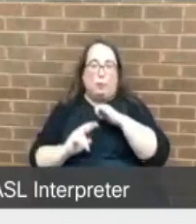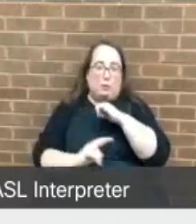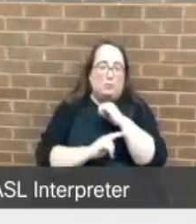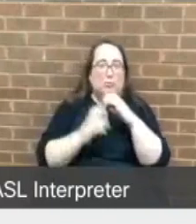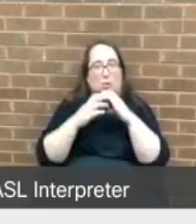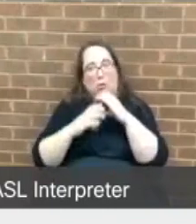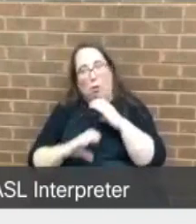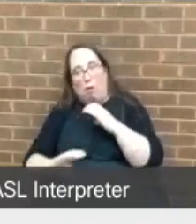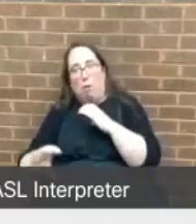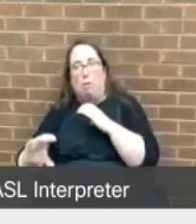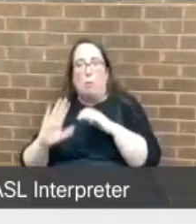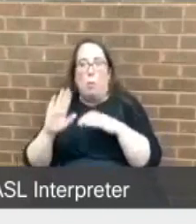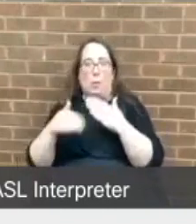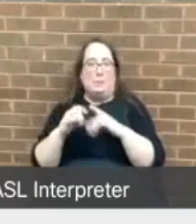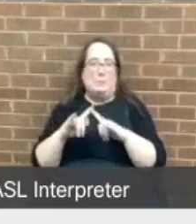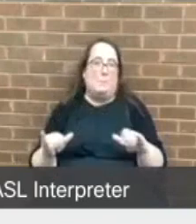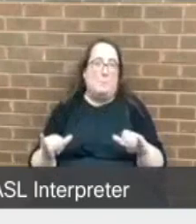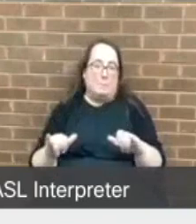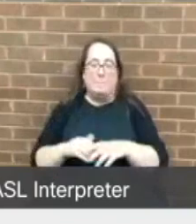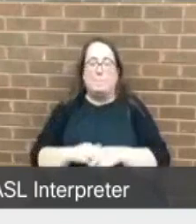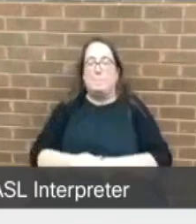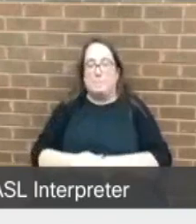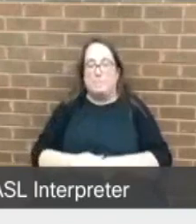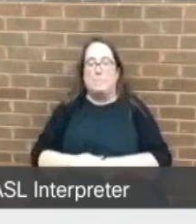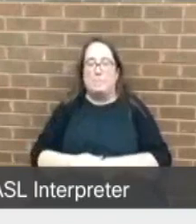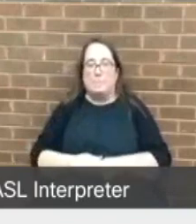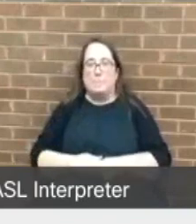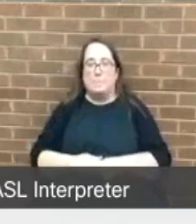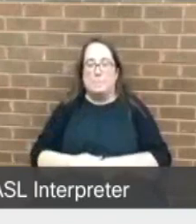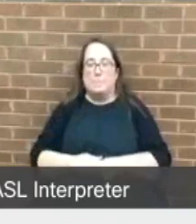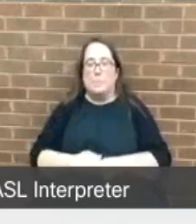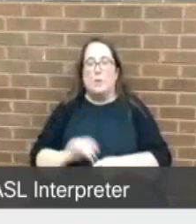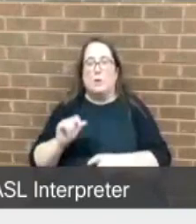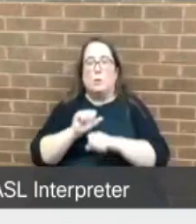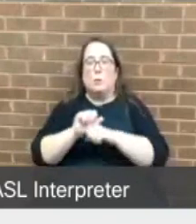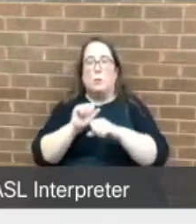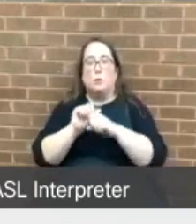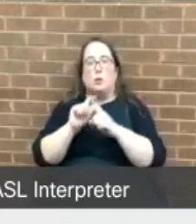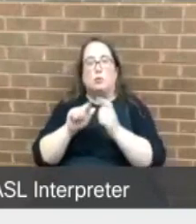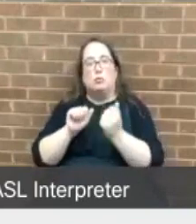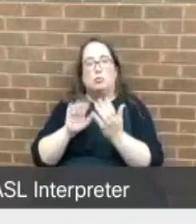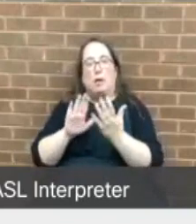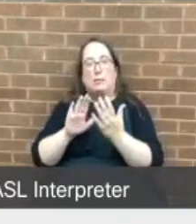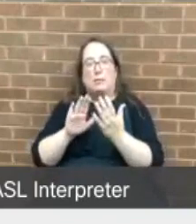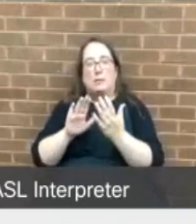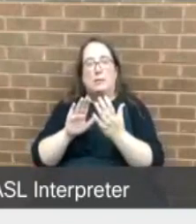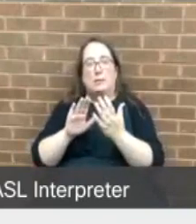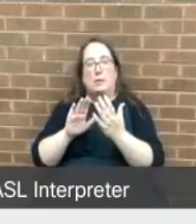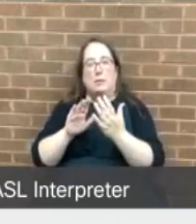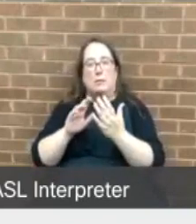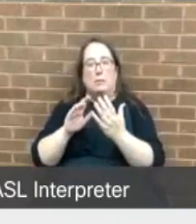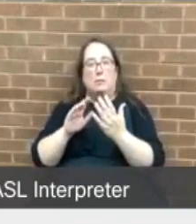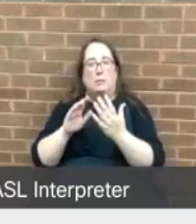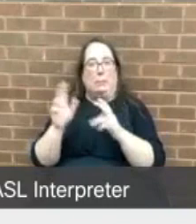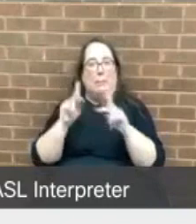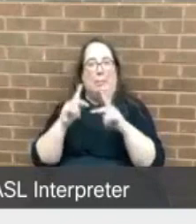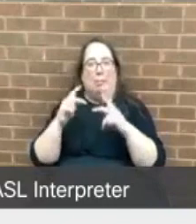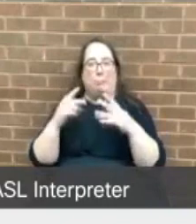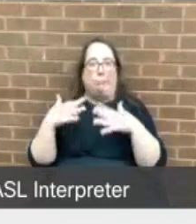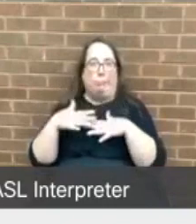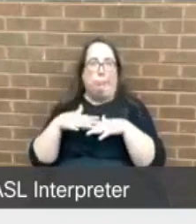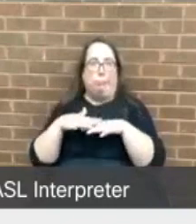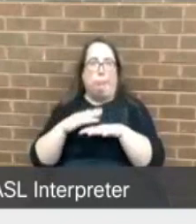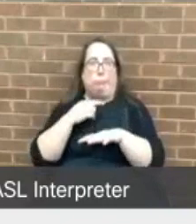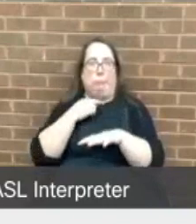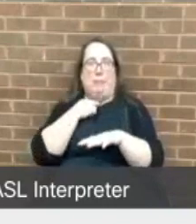bridges and tunnels all at the same time, while we're also working to address that passenger bottleneck and critical operational